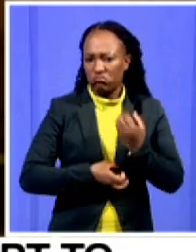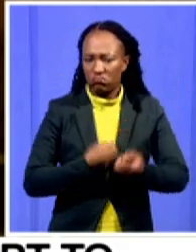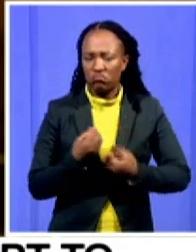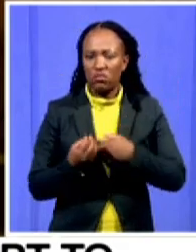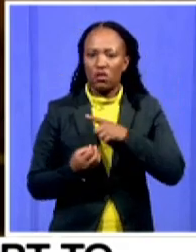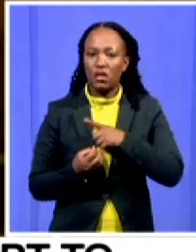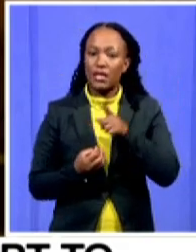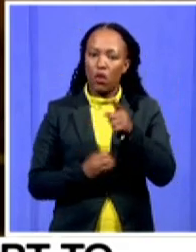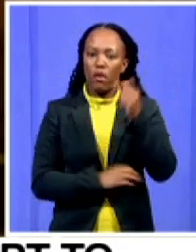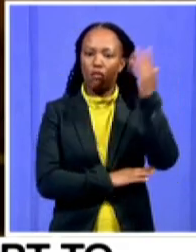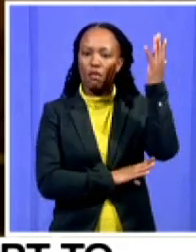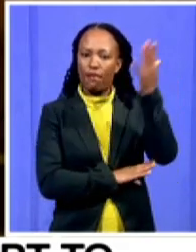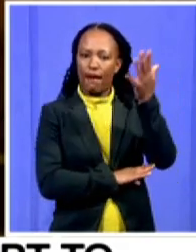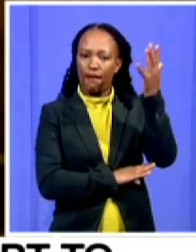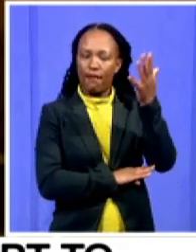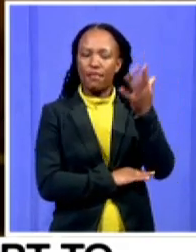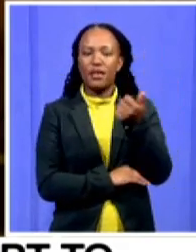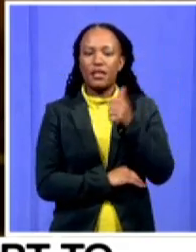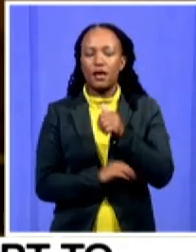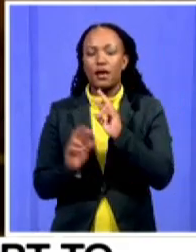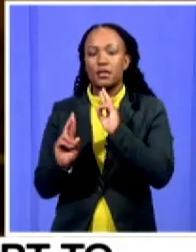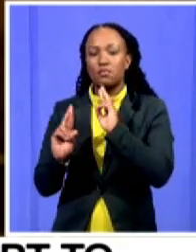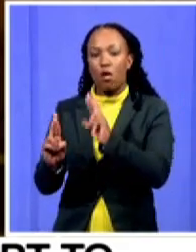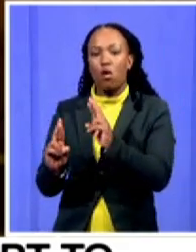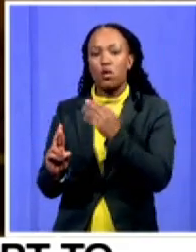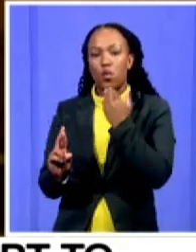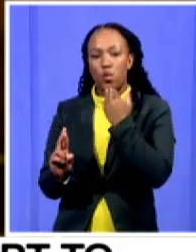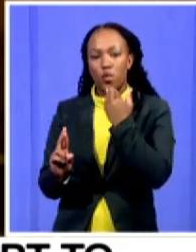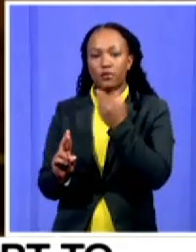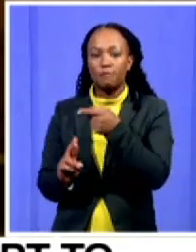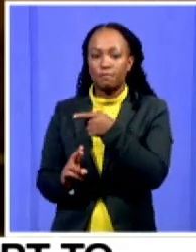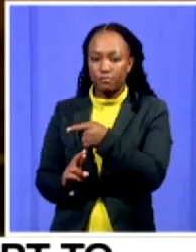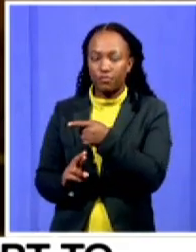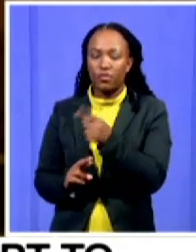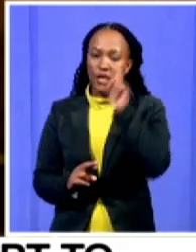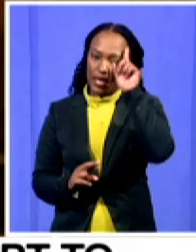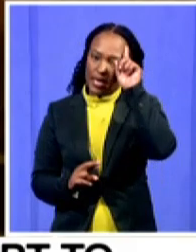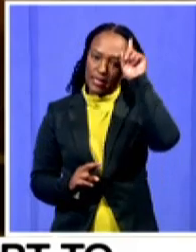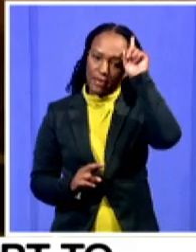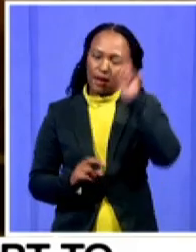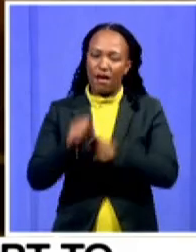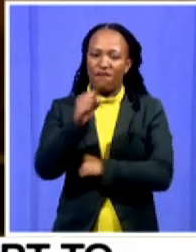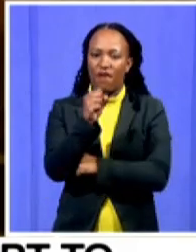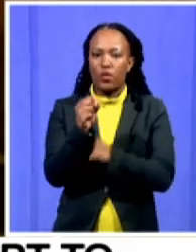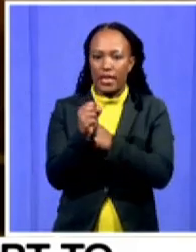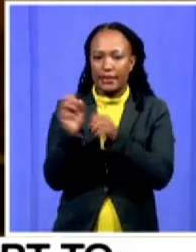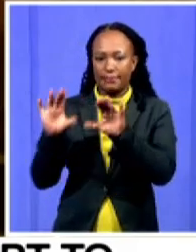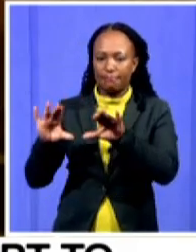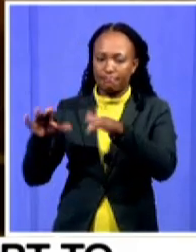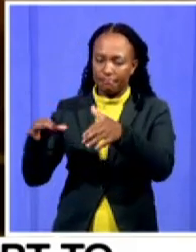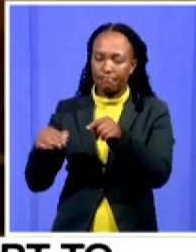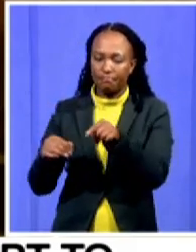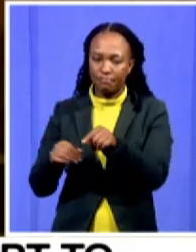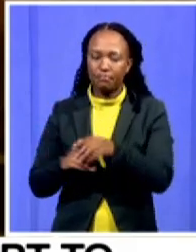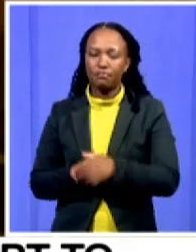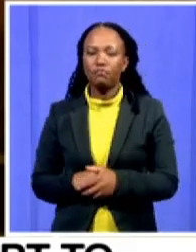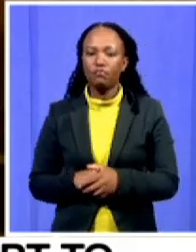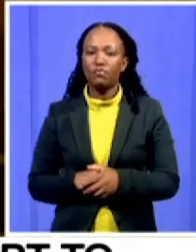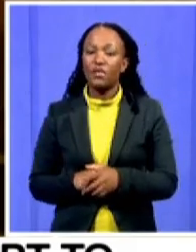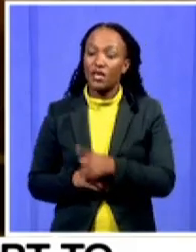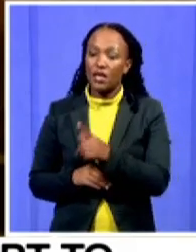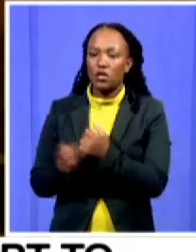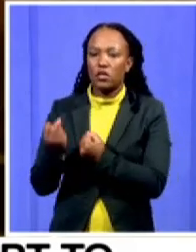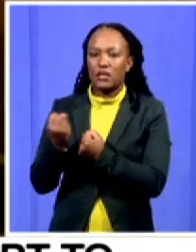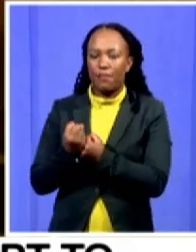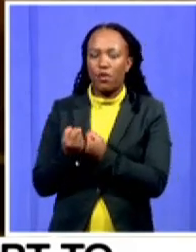and then the respondents in this case will be, of course, the Nelson Mandela Foundation, supported by the